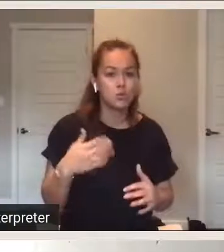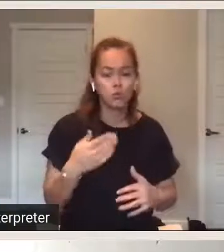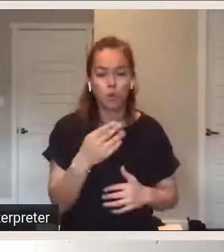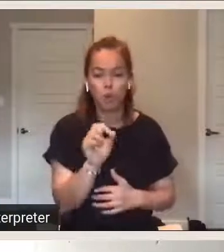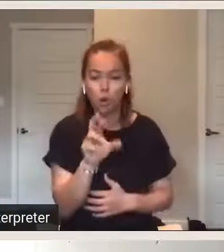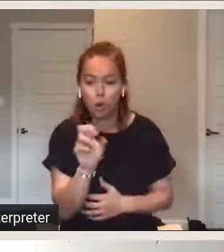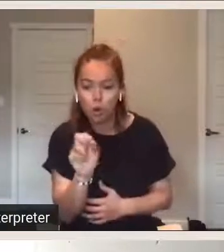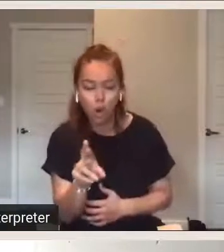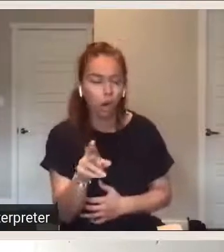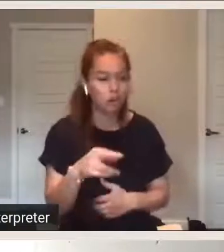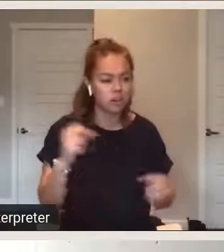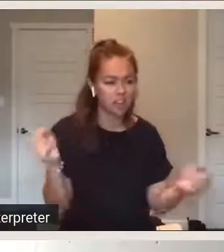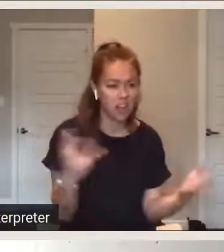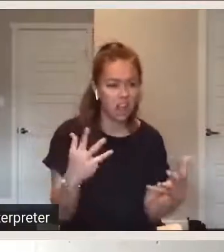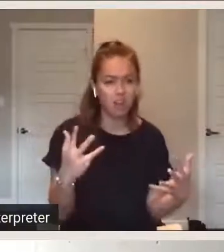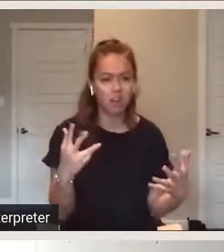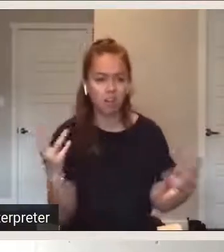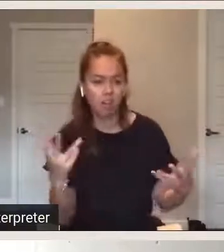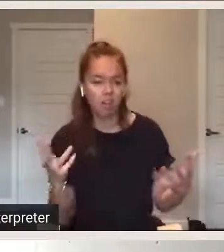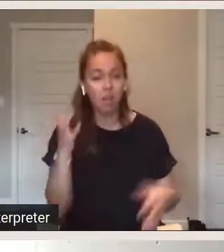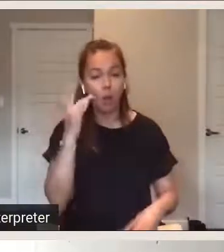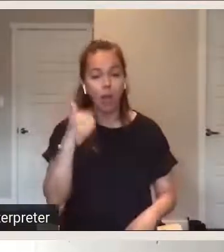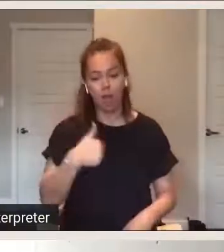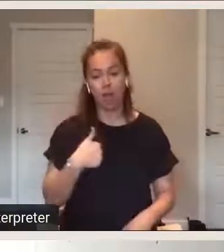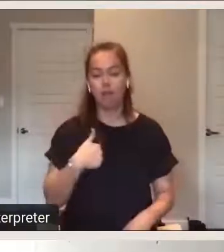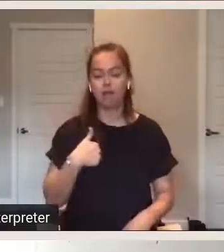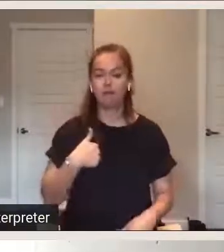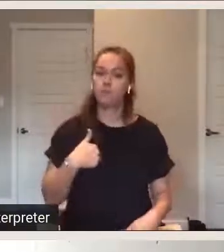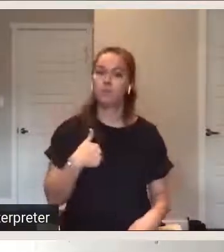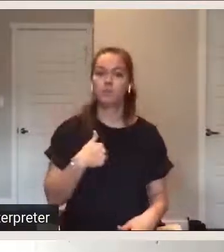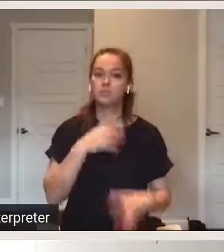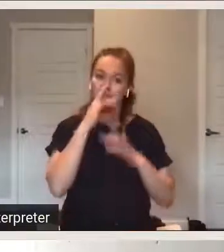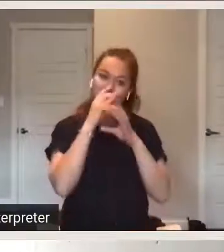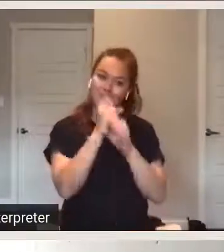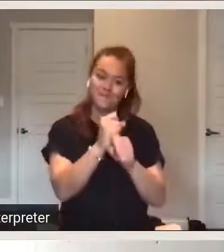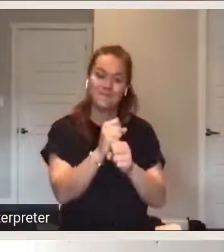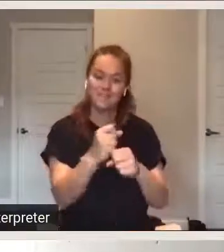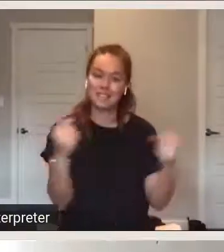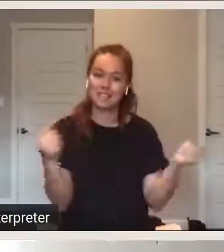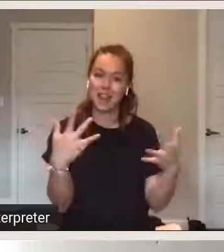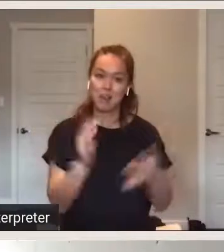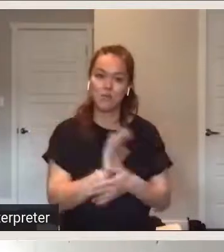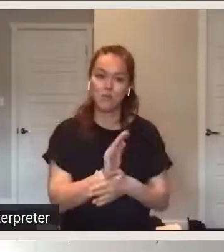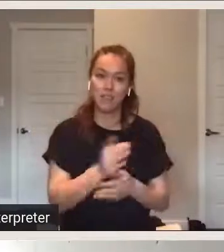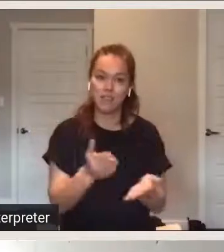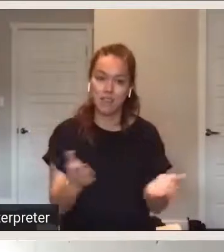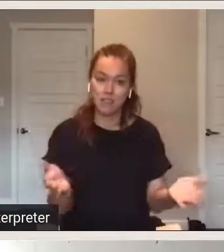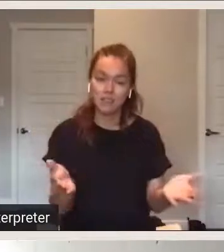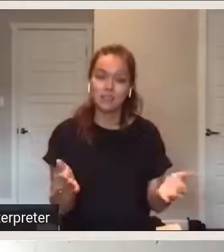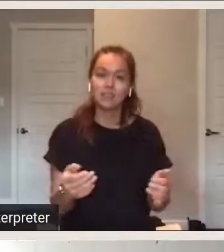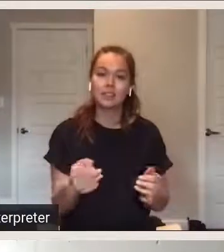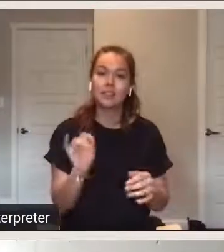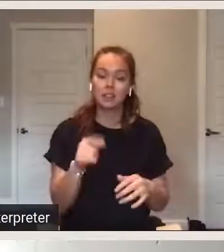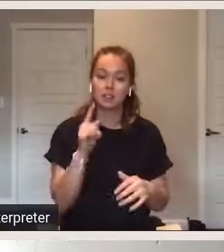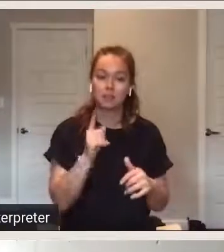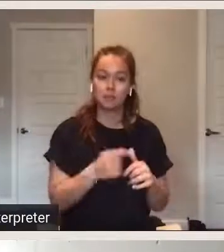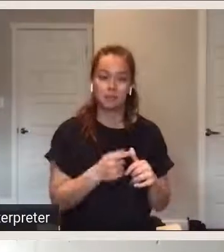aspect, just because, again, I'm very, as a fan, that was what really captivated me at first.